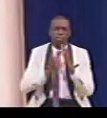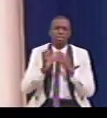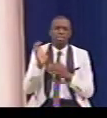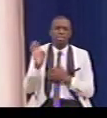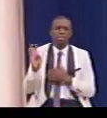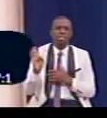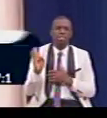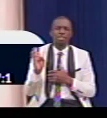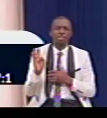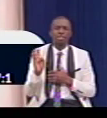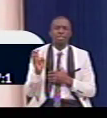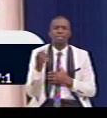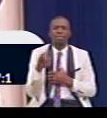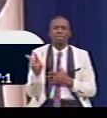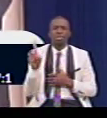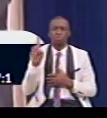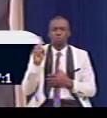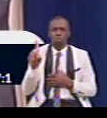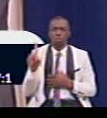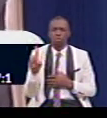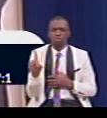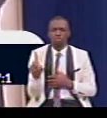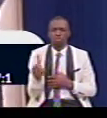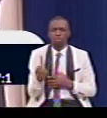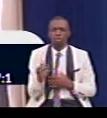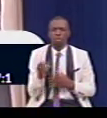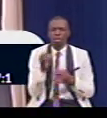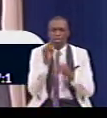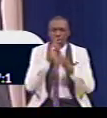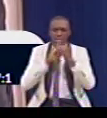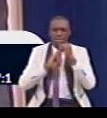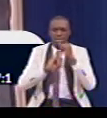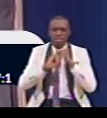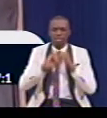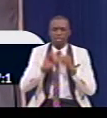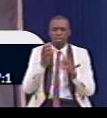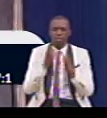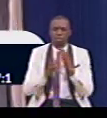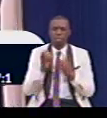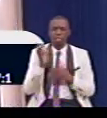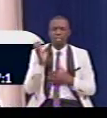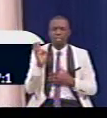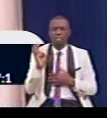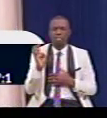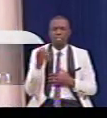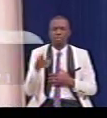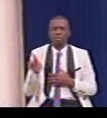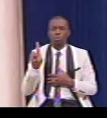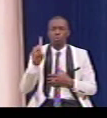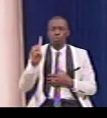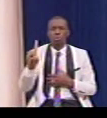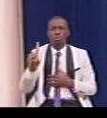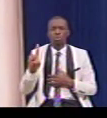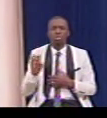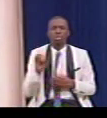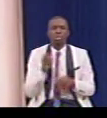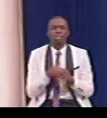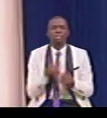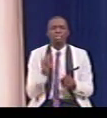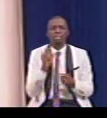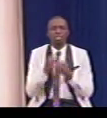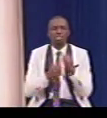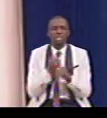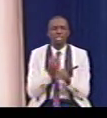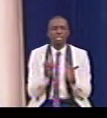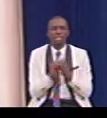reading from verse one Isaiah chapter 6 we're reading from verse 1. it says in the year that King King Isaiah died I saw